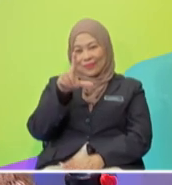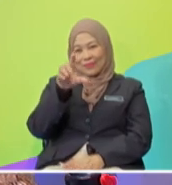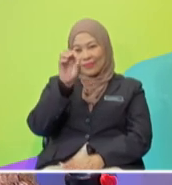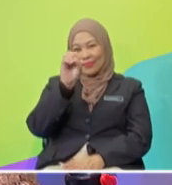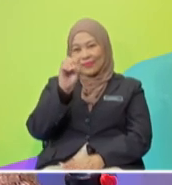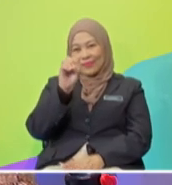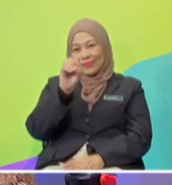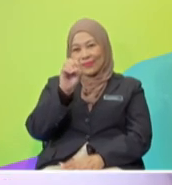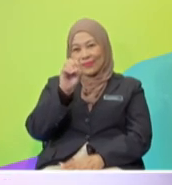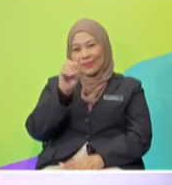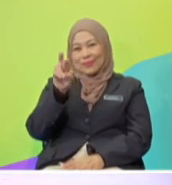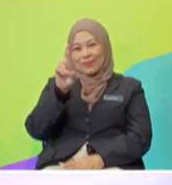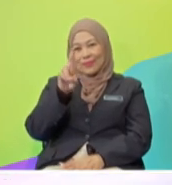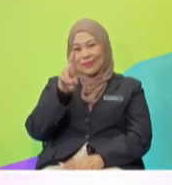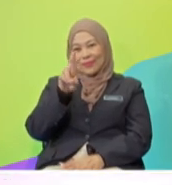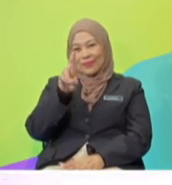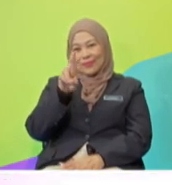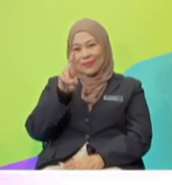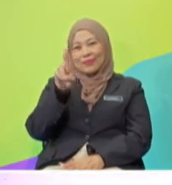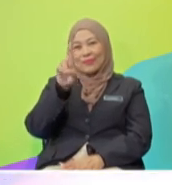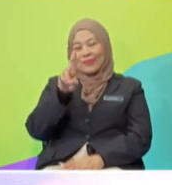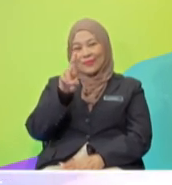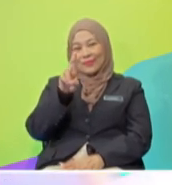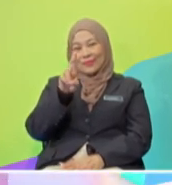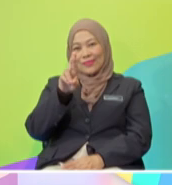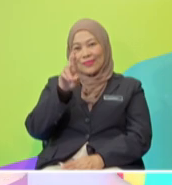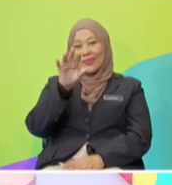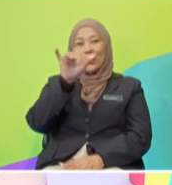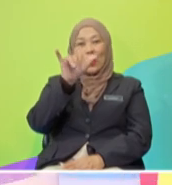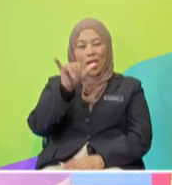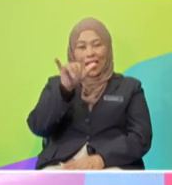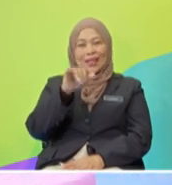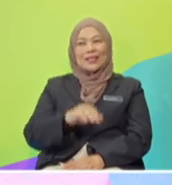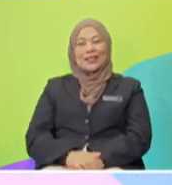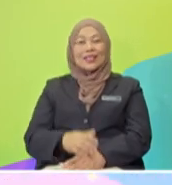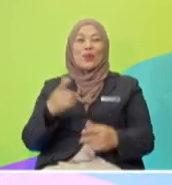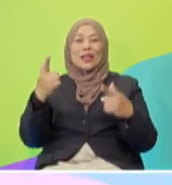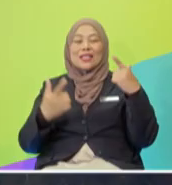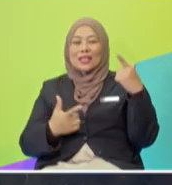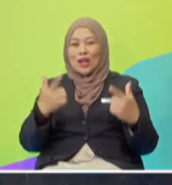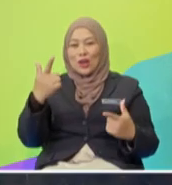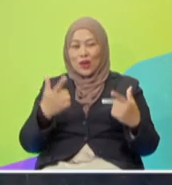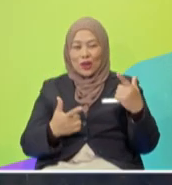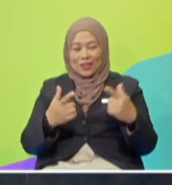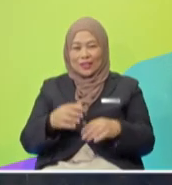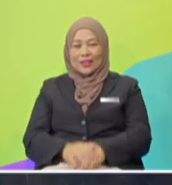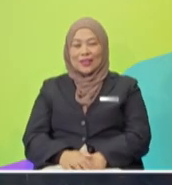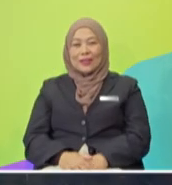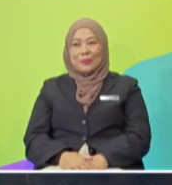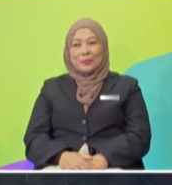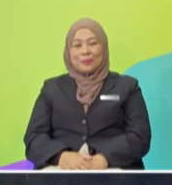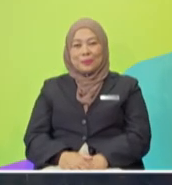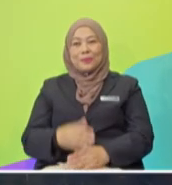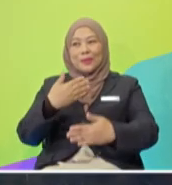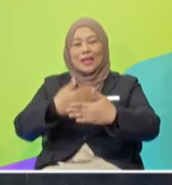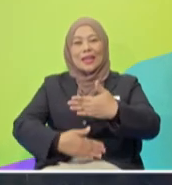O R R Y. Lorry. Okay, we'll see the